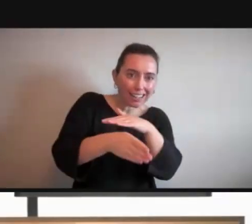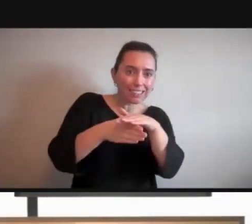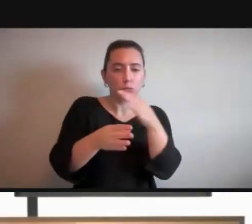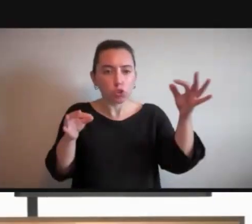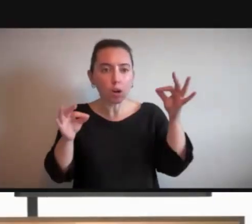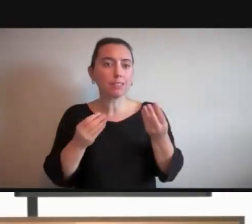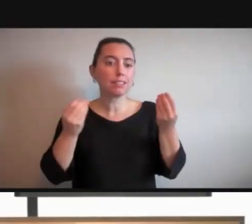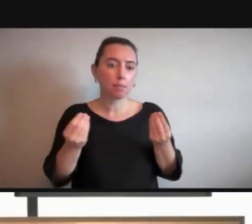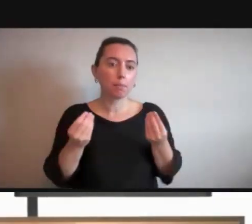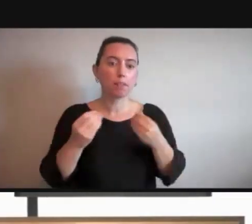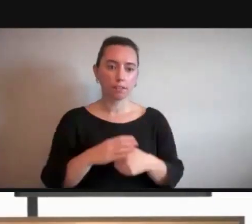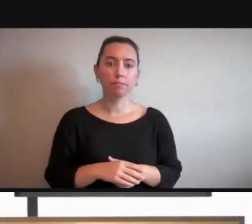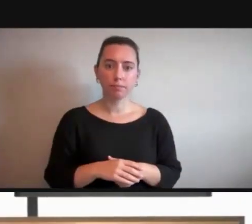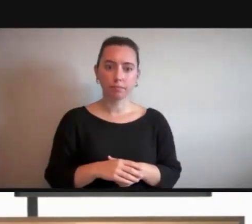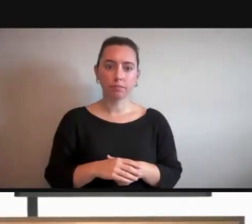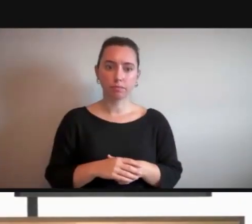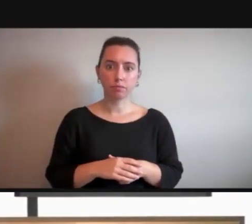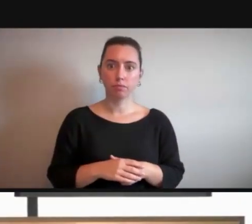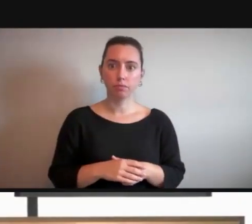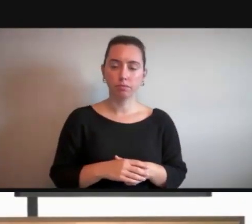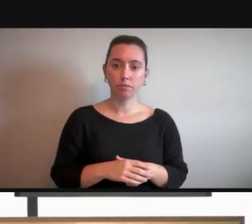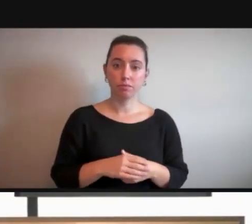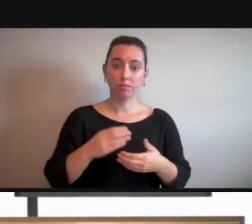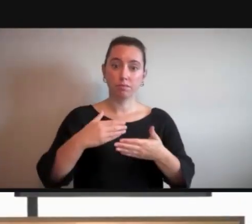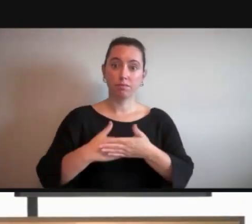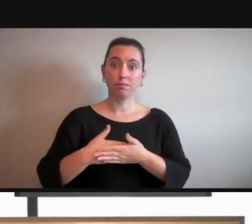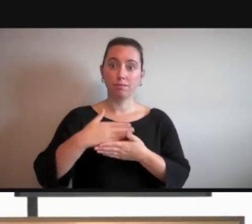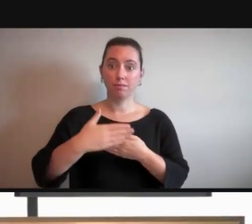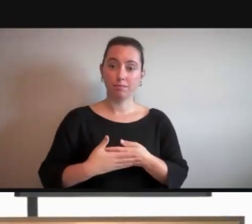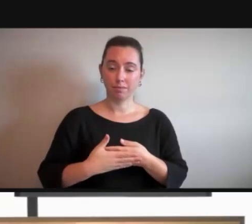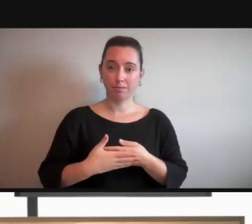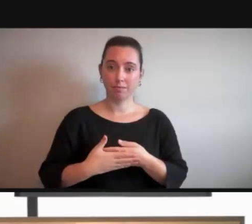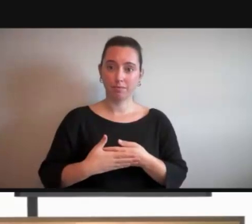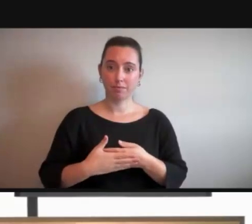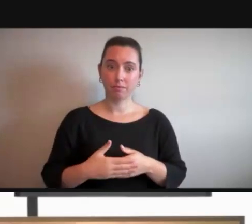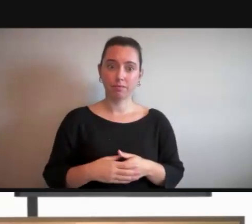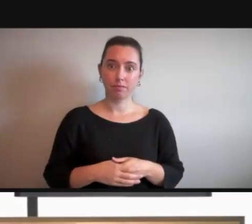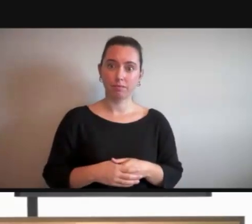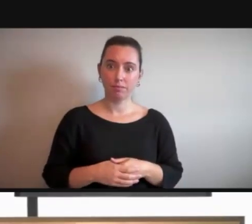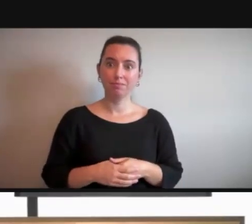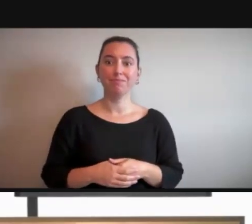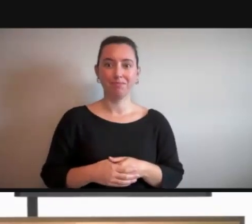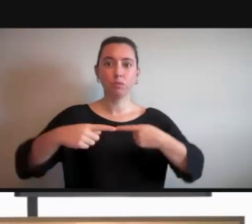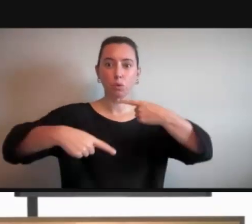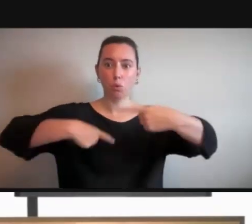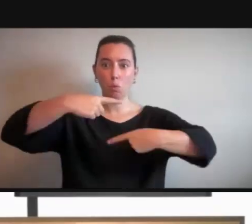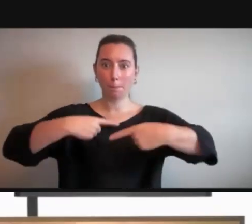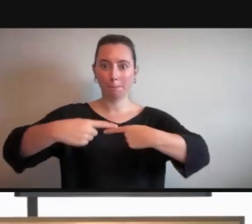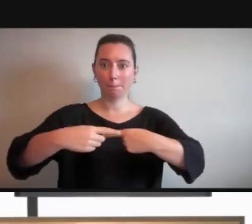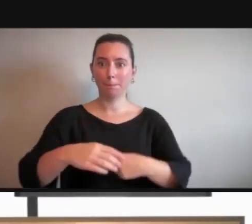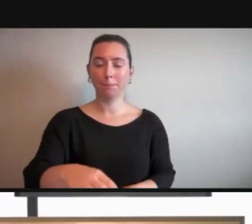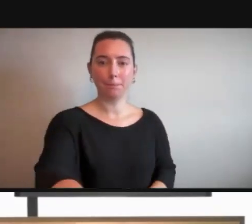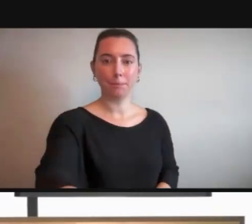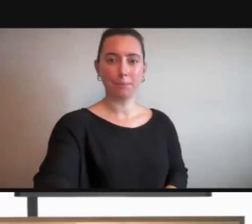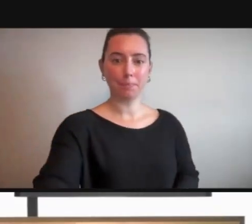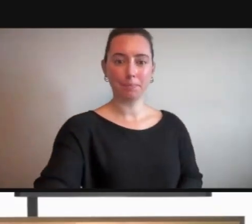those features. Next, please. So one idea was, because it was so not always quite